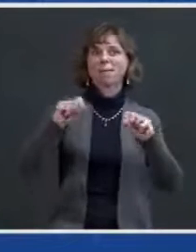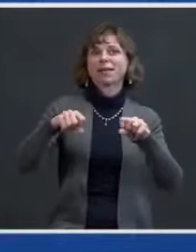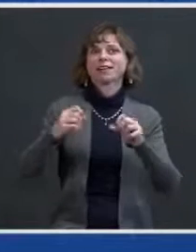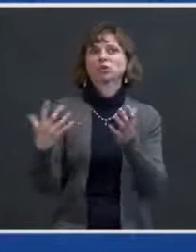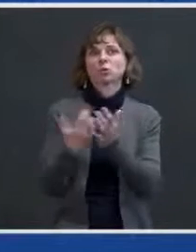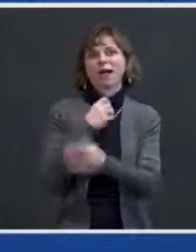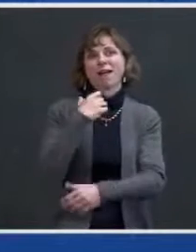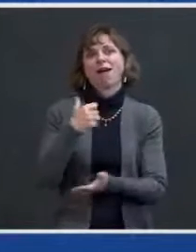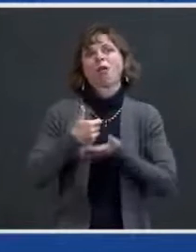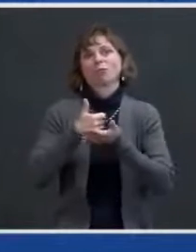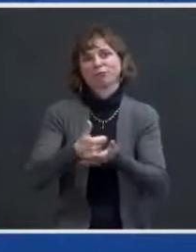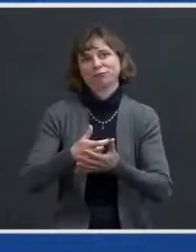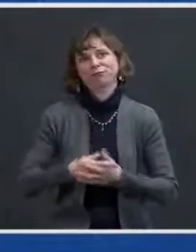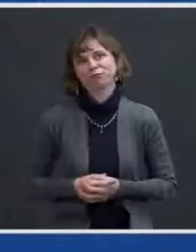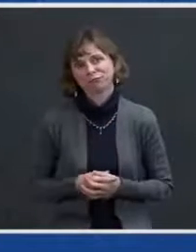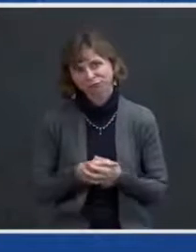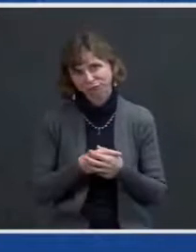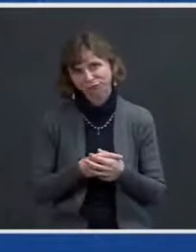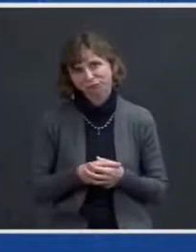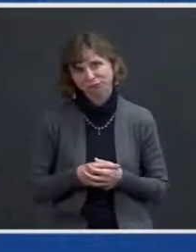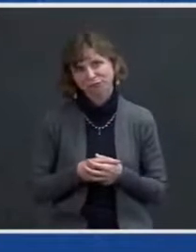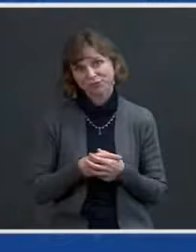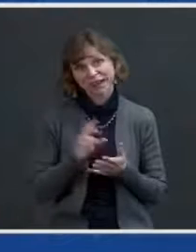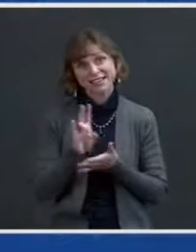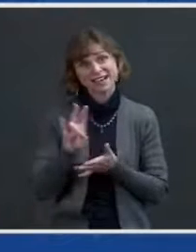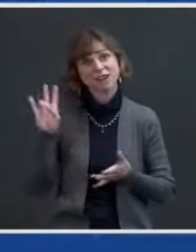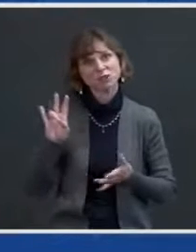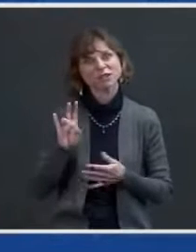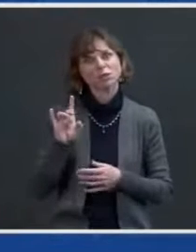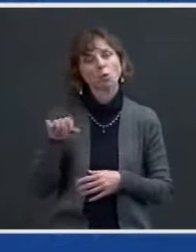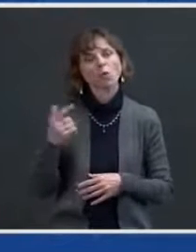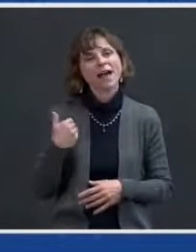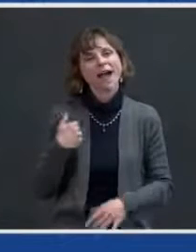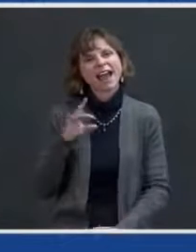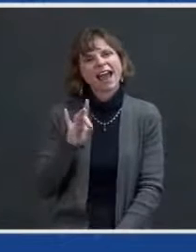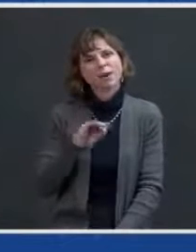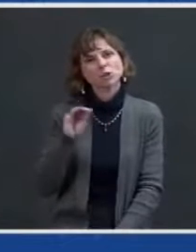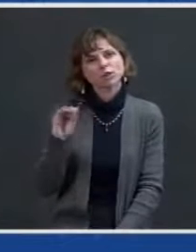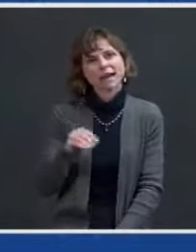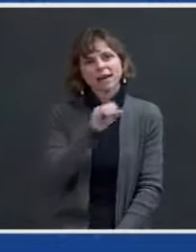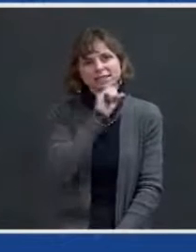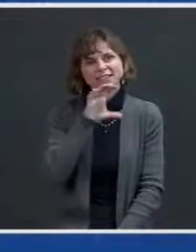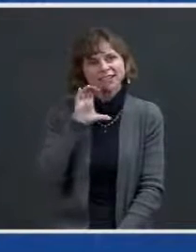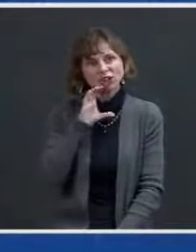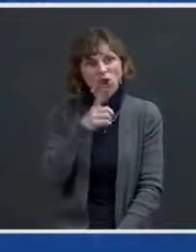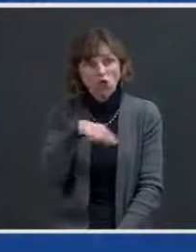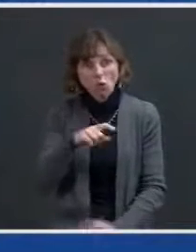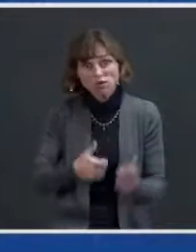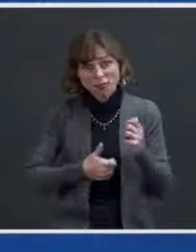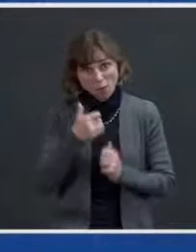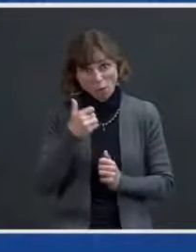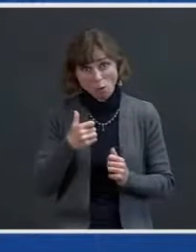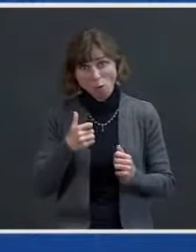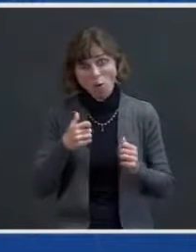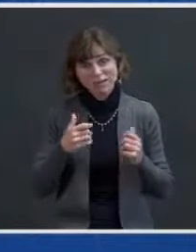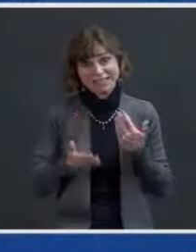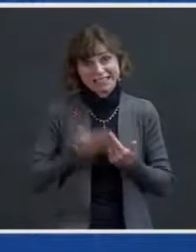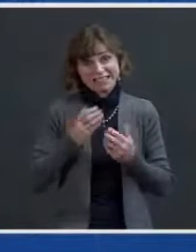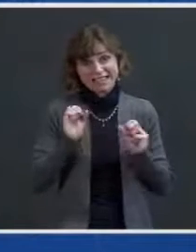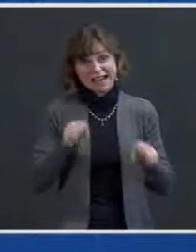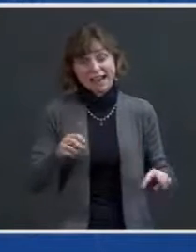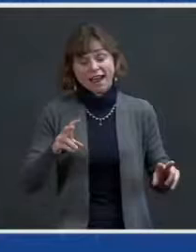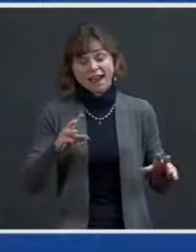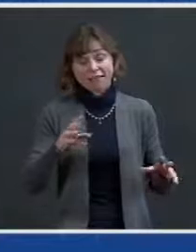need. 7 weeks ago, only 8% of the seniors, those most vulnerable to COVID-19, have received the